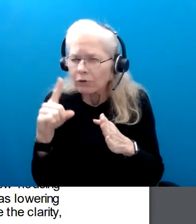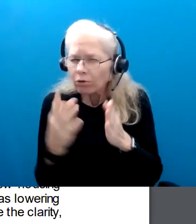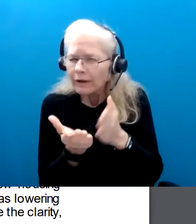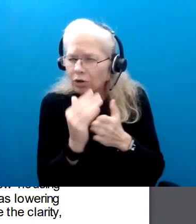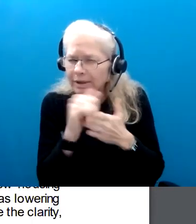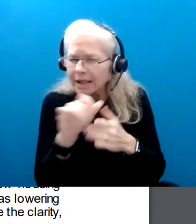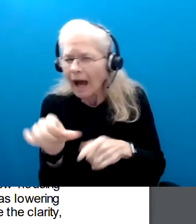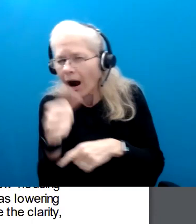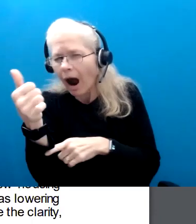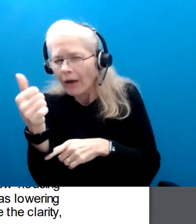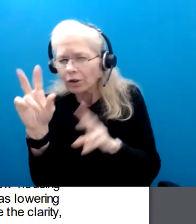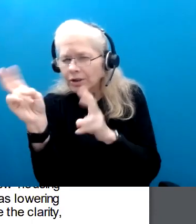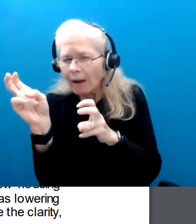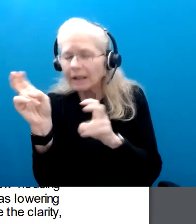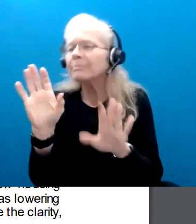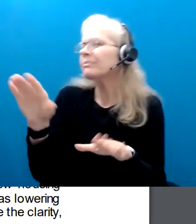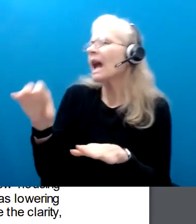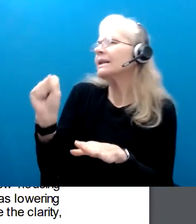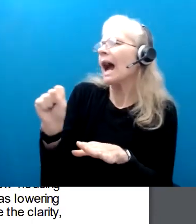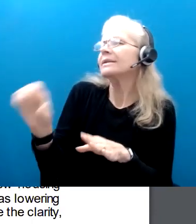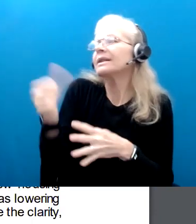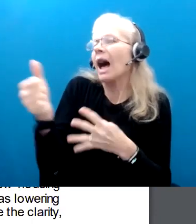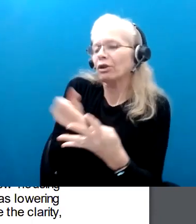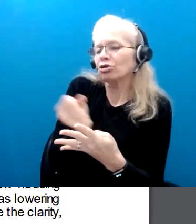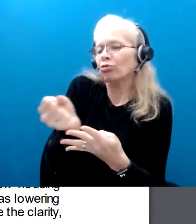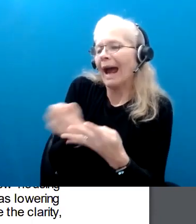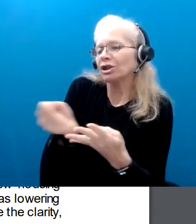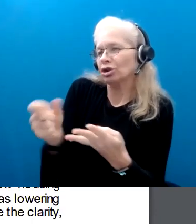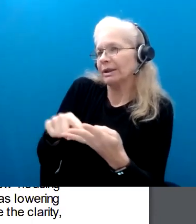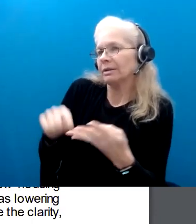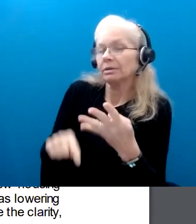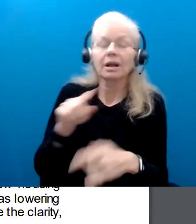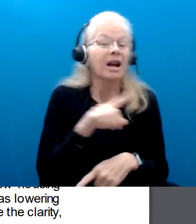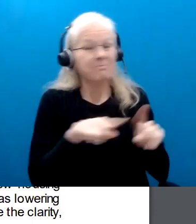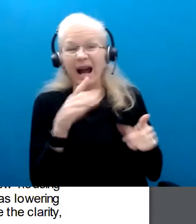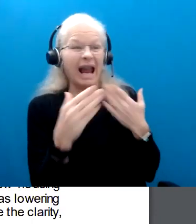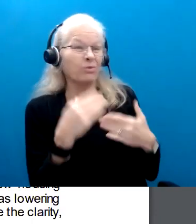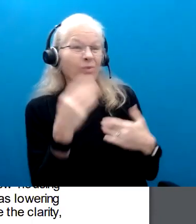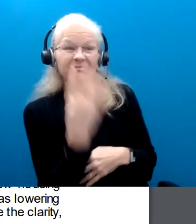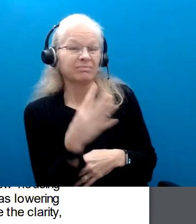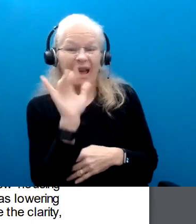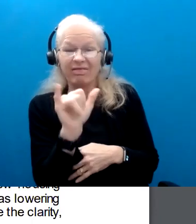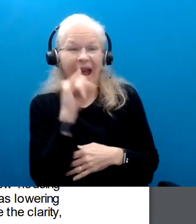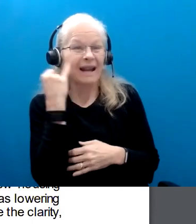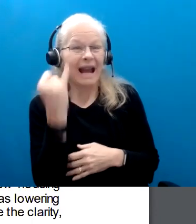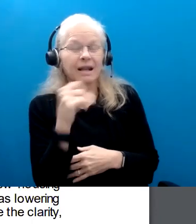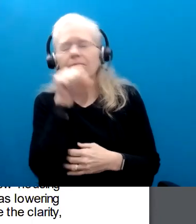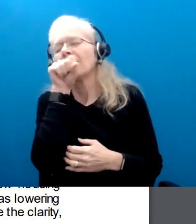that's another strategy that okay. We'll be coming up to. Okay, but I love this idea. Love it.